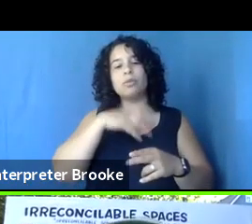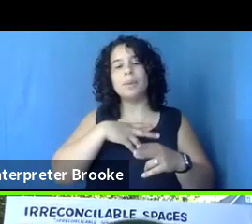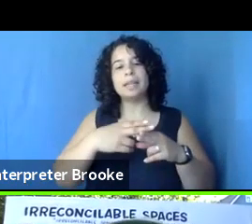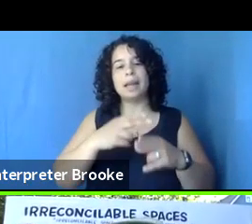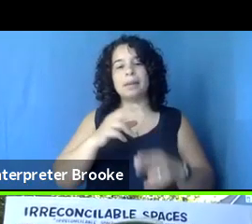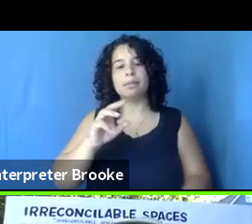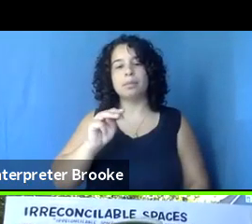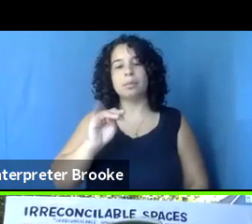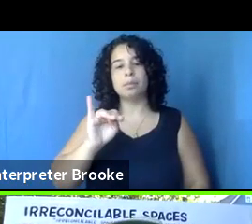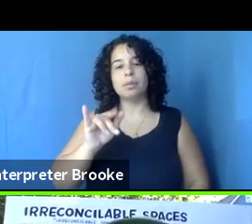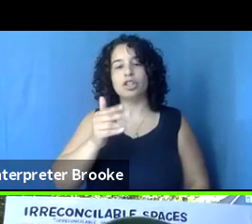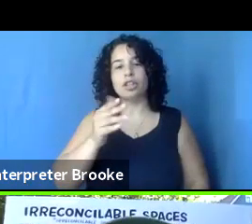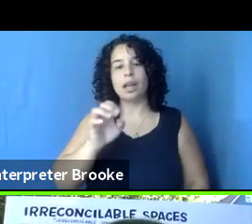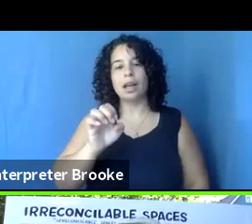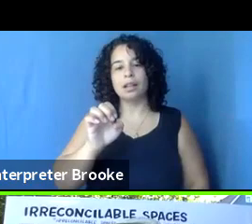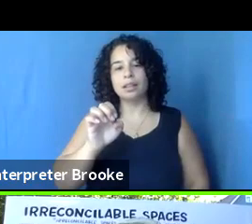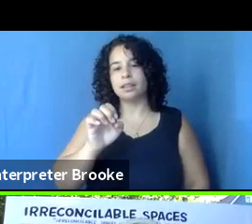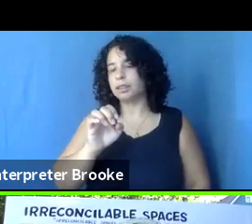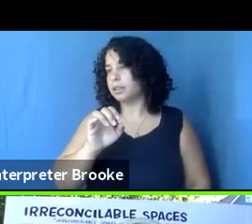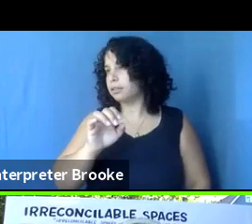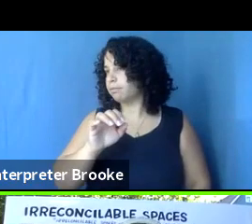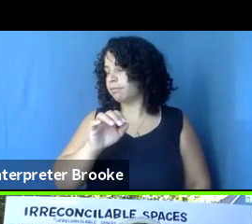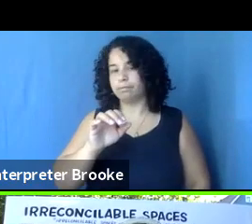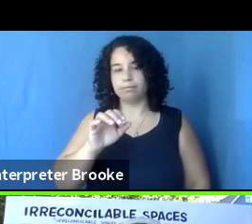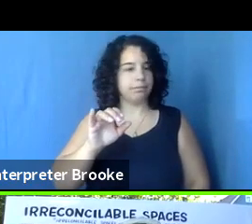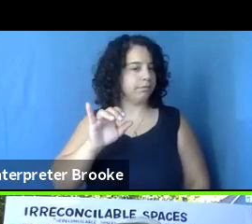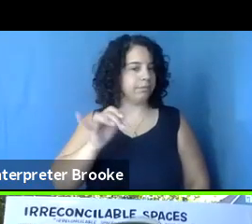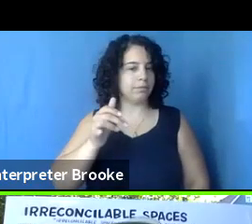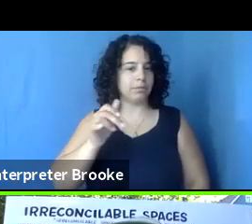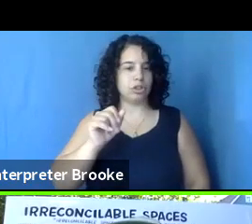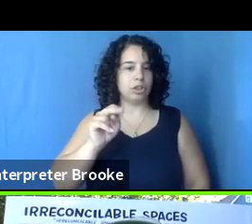So she is a Squamish,